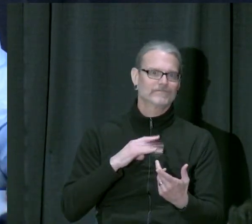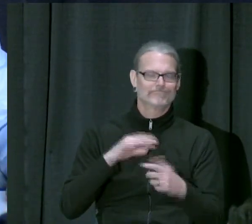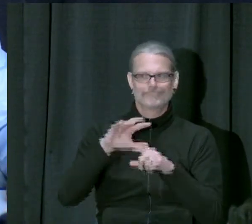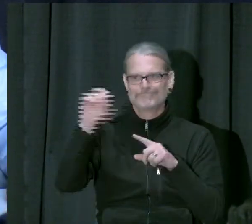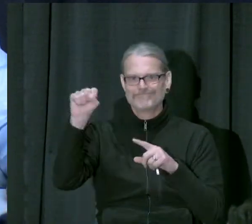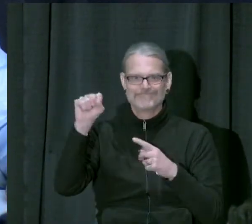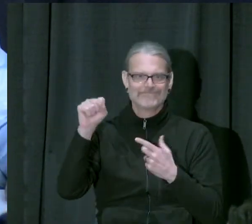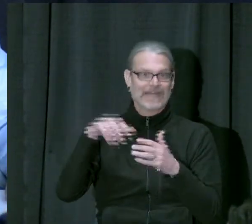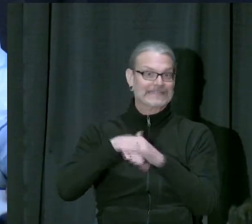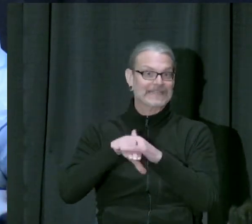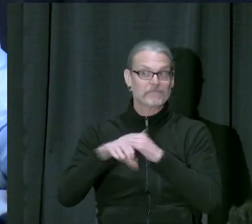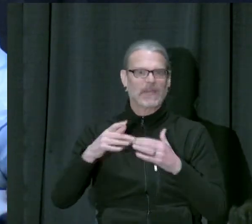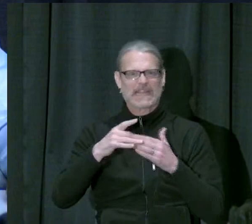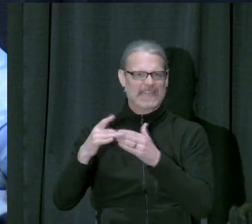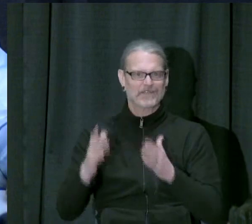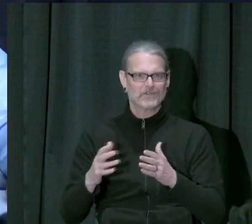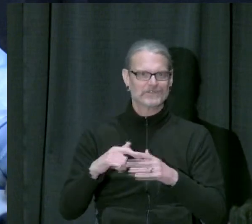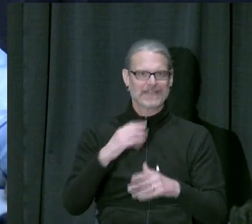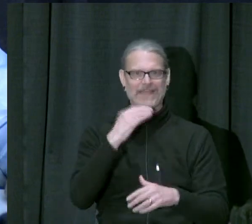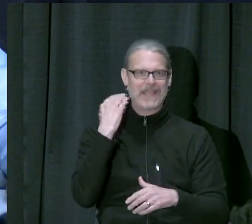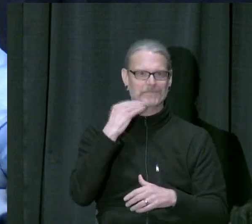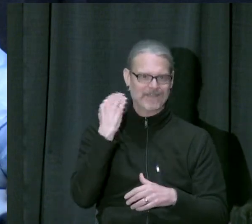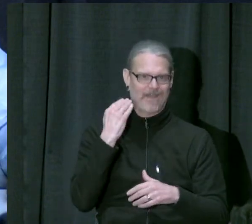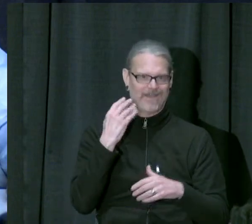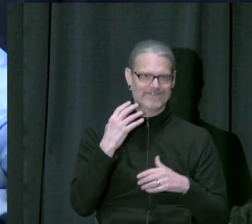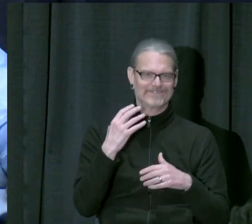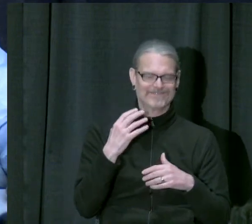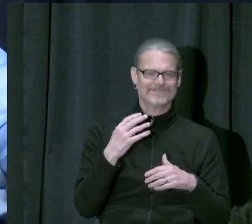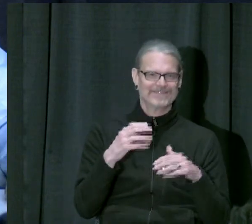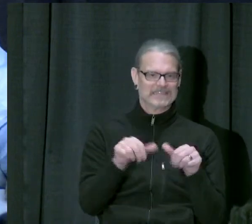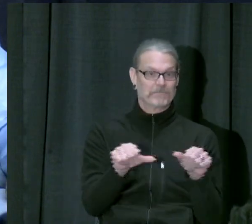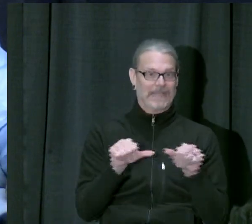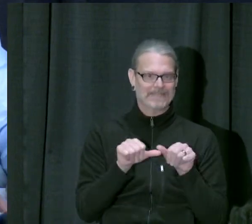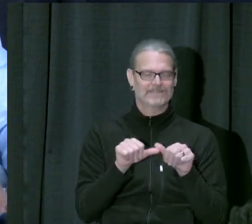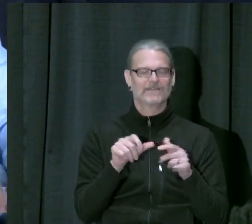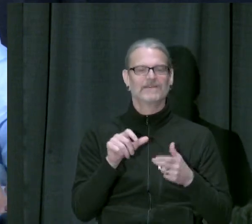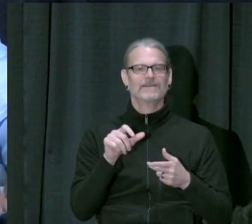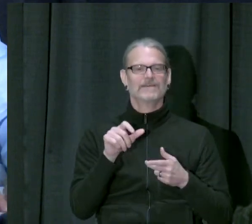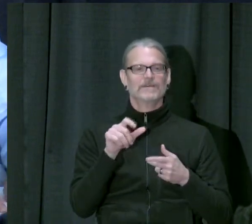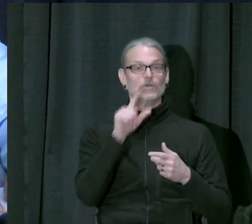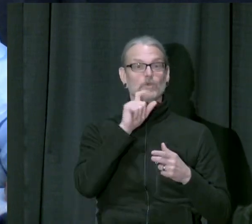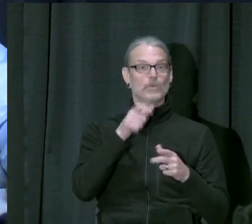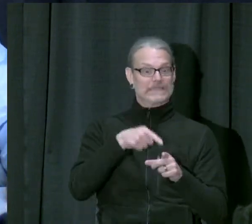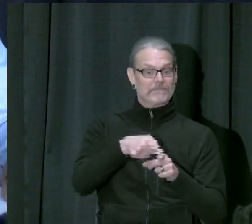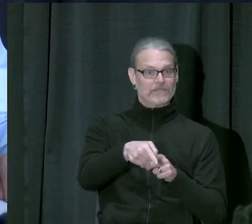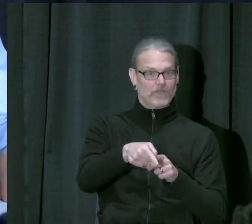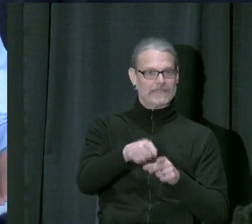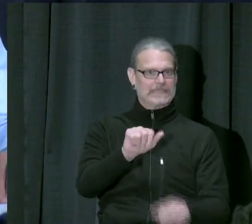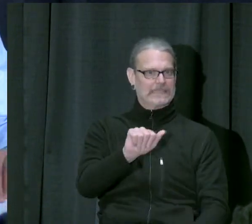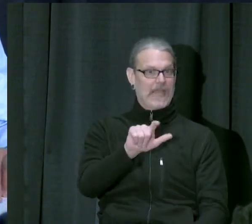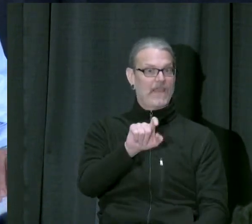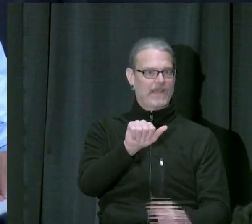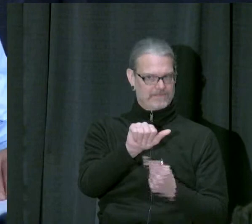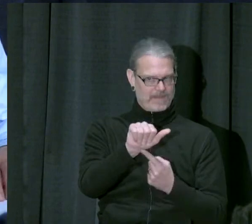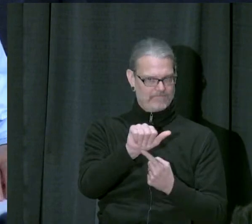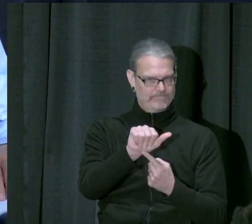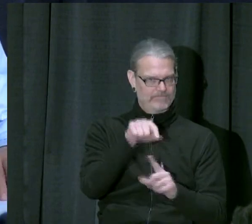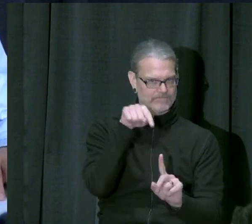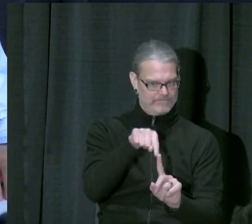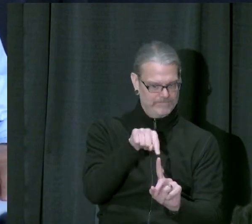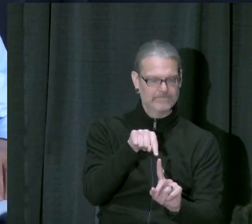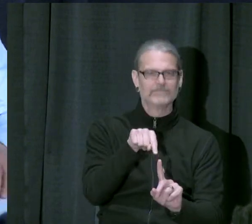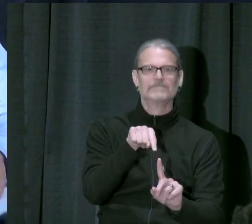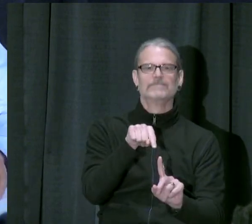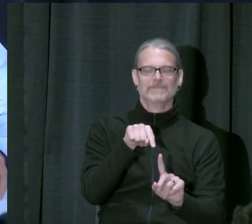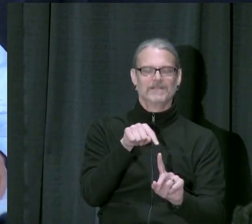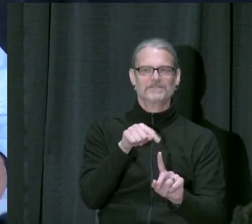accessibility leaders in the Amazon space who specialize in Alexa in particular. And having said